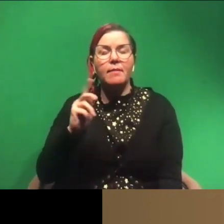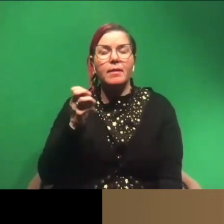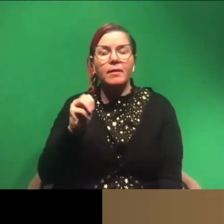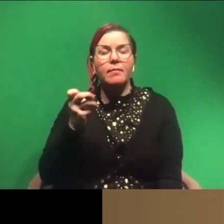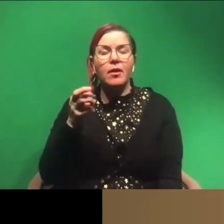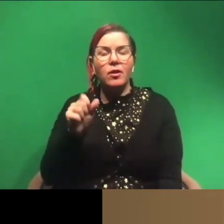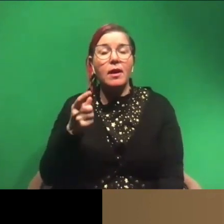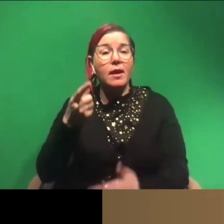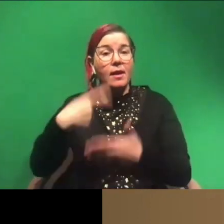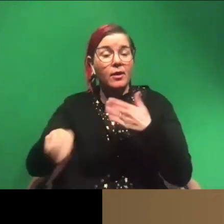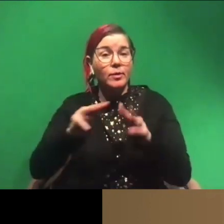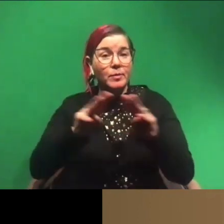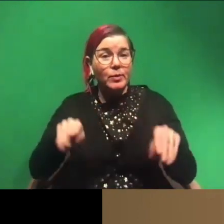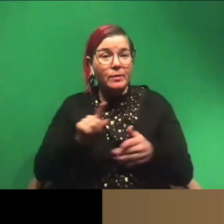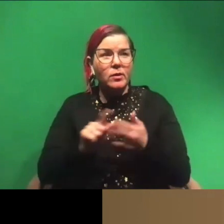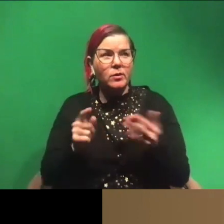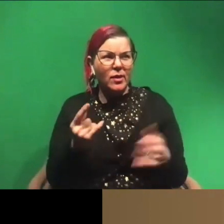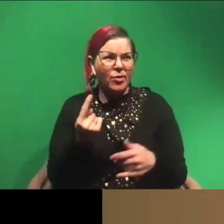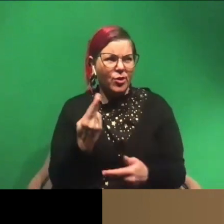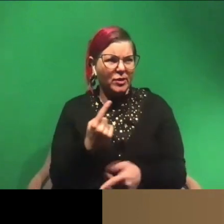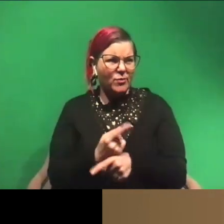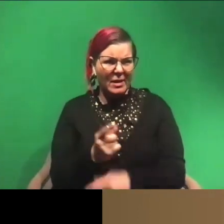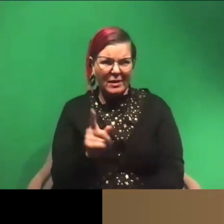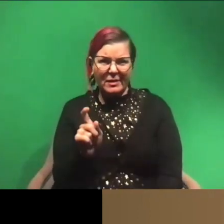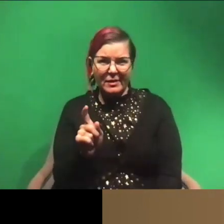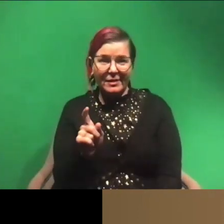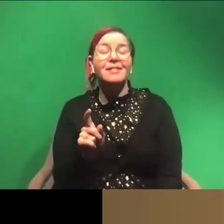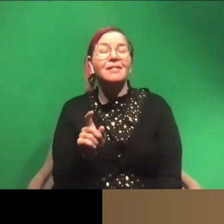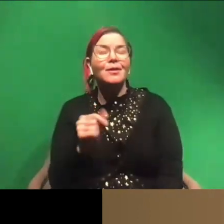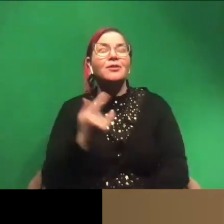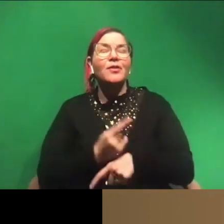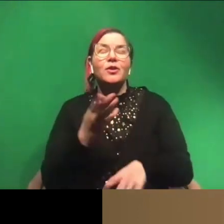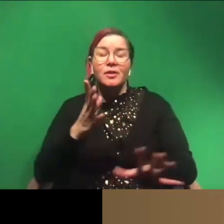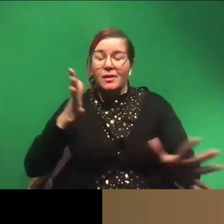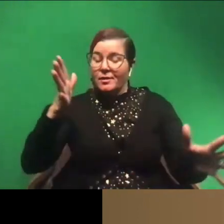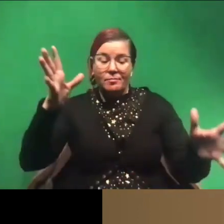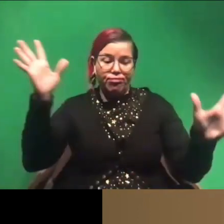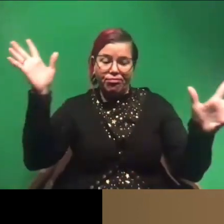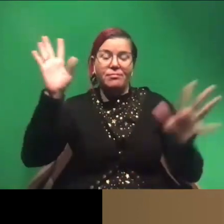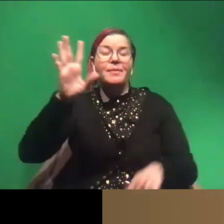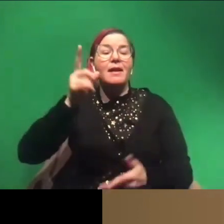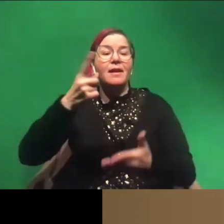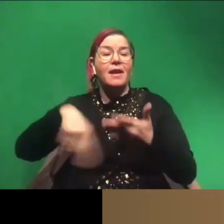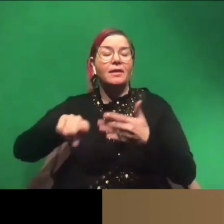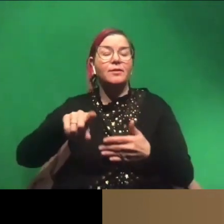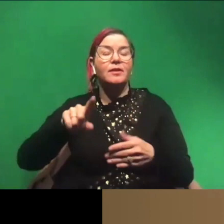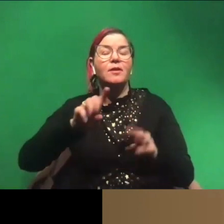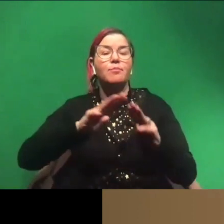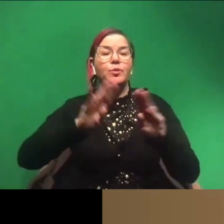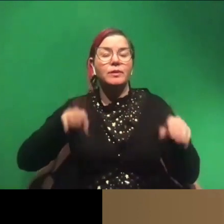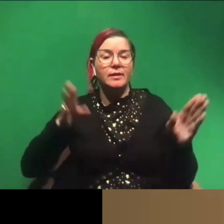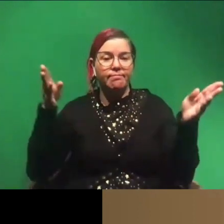is Museum Week. Wait, today's Thursday, right? Today is Thursday. Next week, we're doing all museum